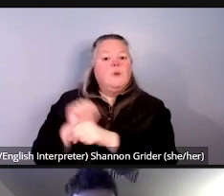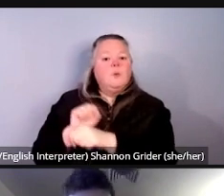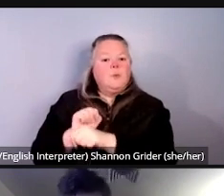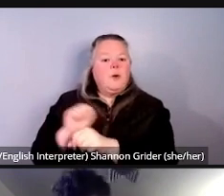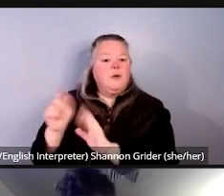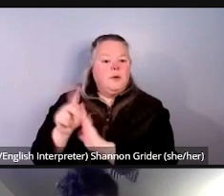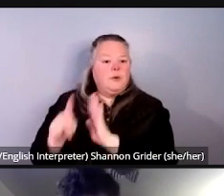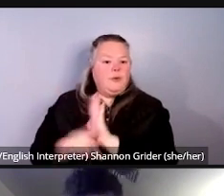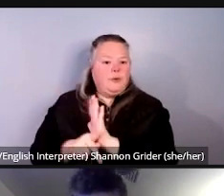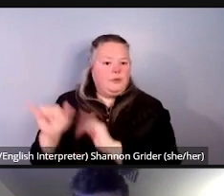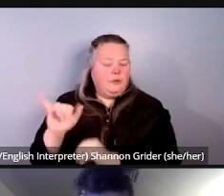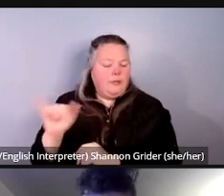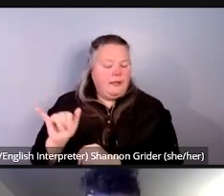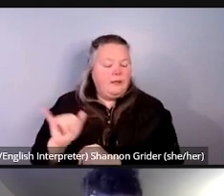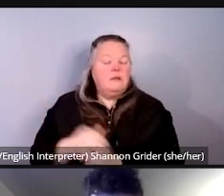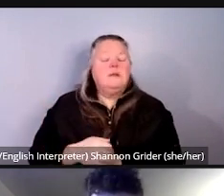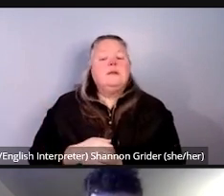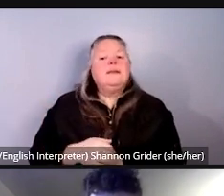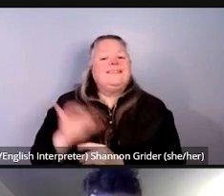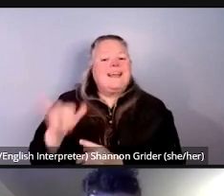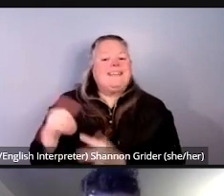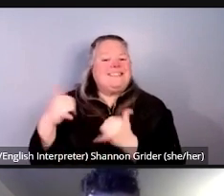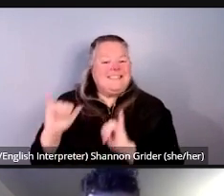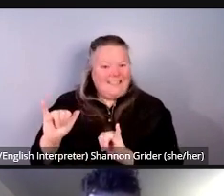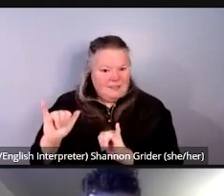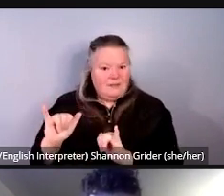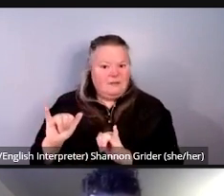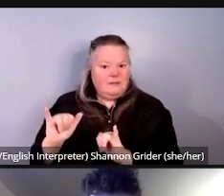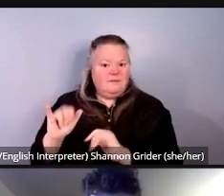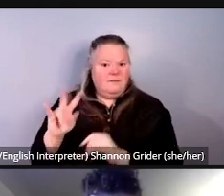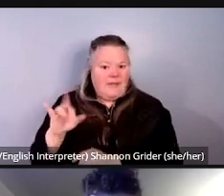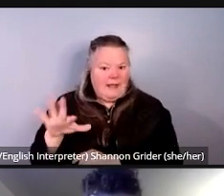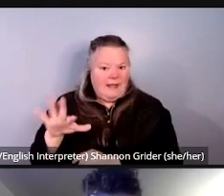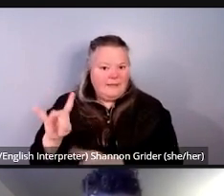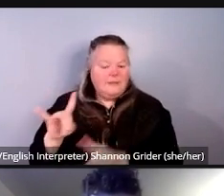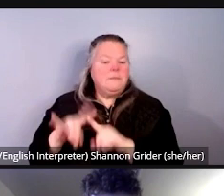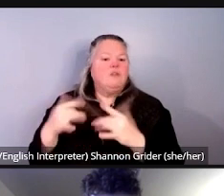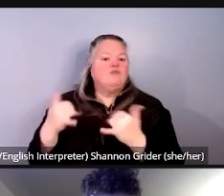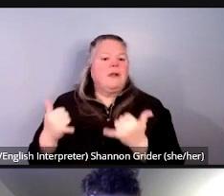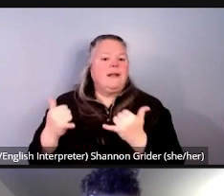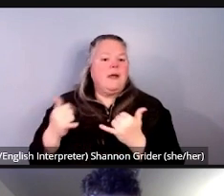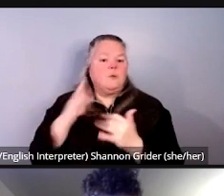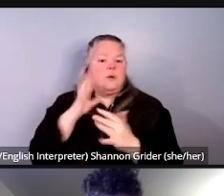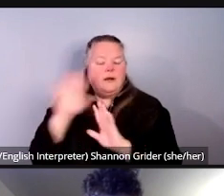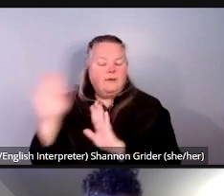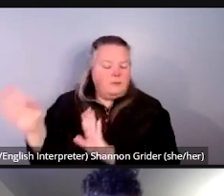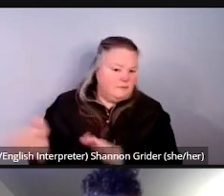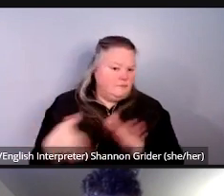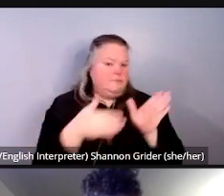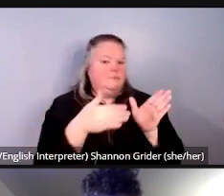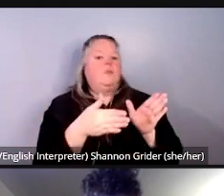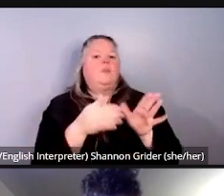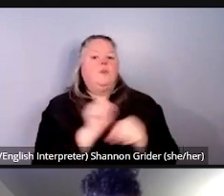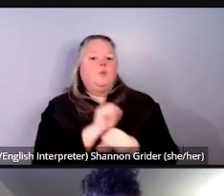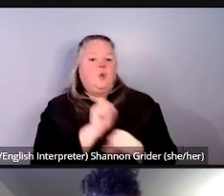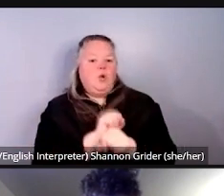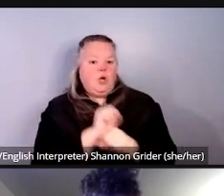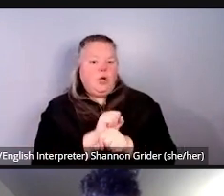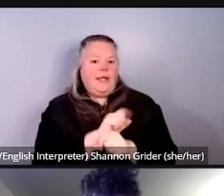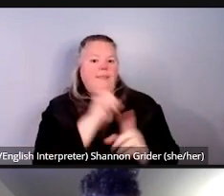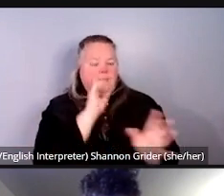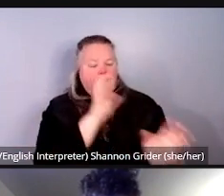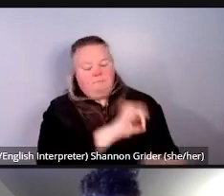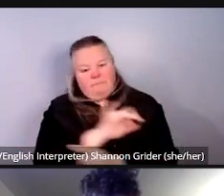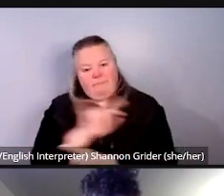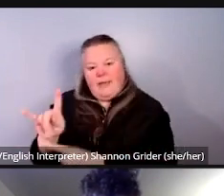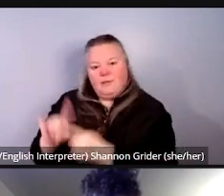is, that one is still very much in the works, but it's all about sort of seeing this work in a way that makes a